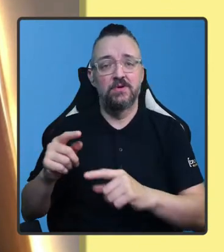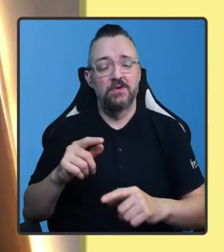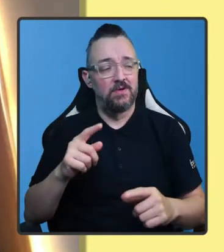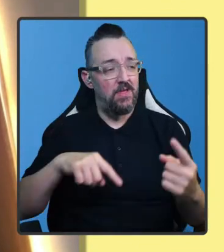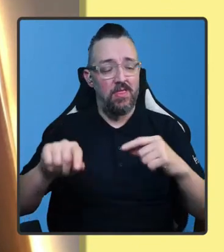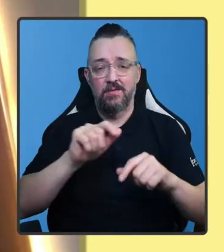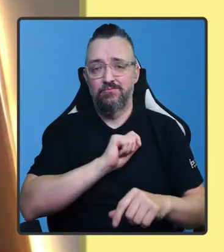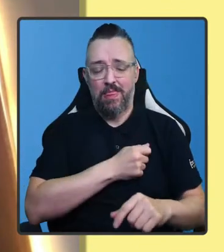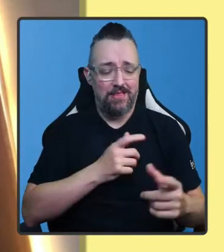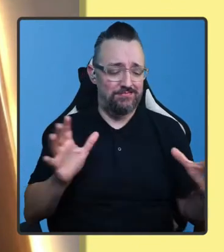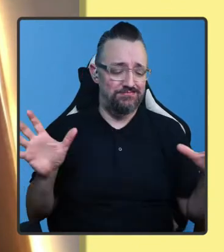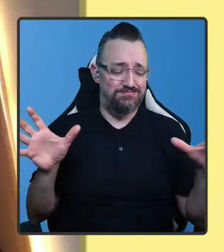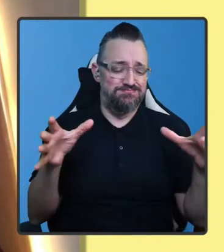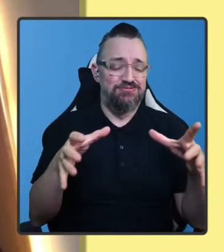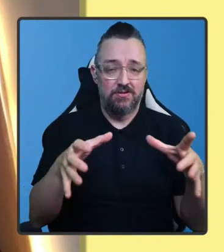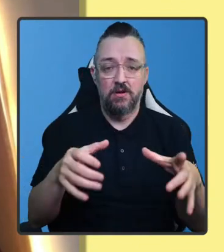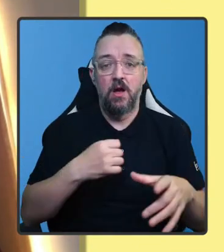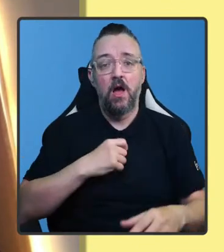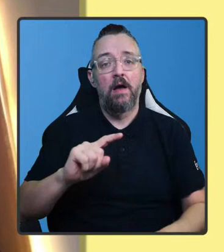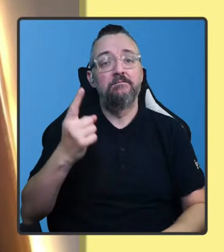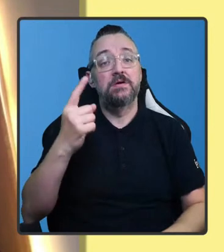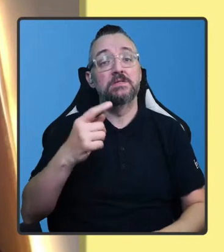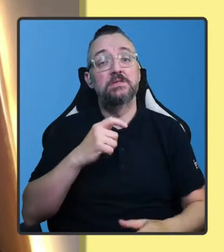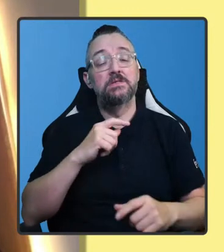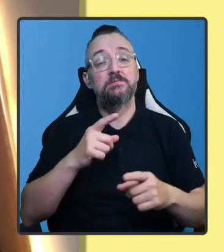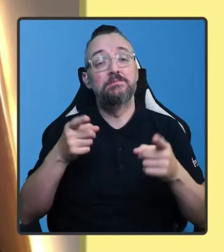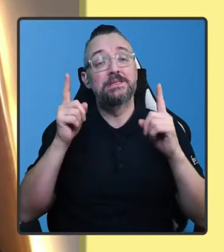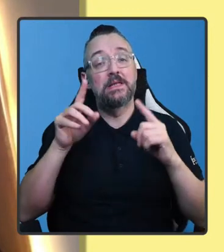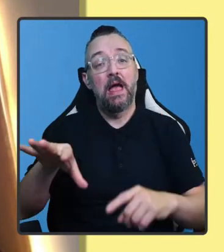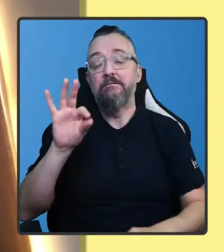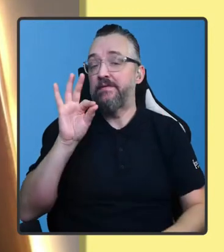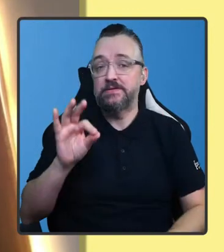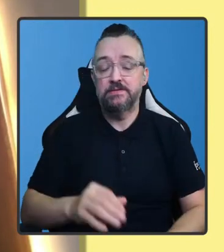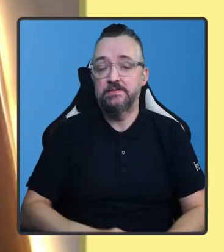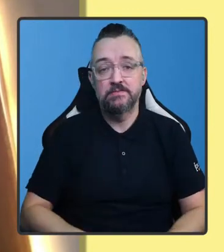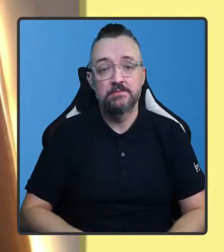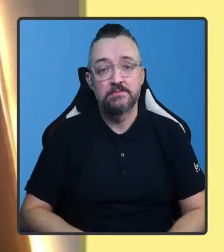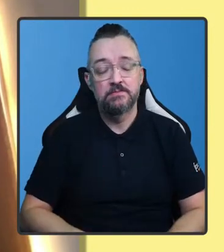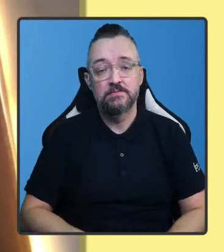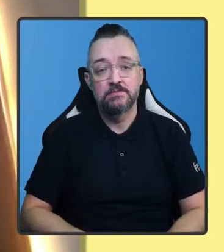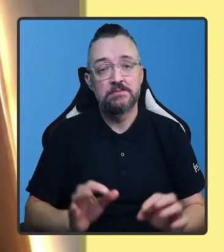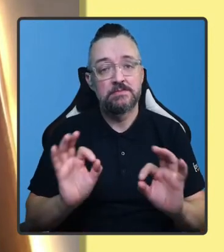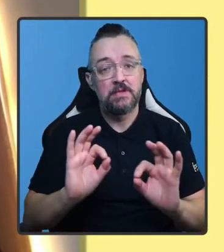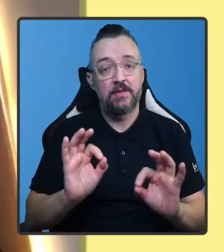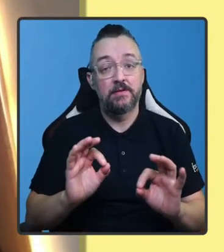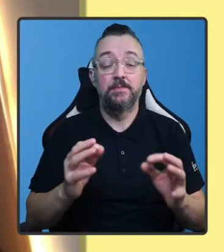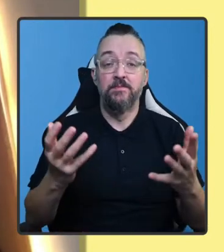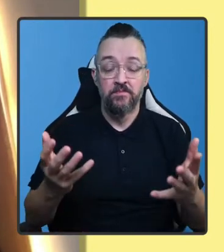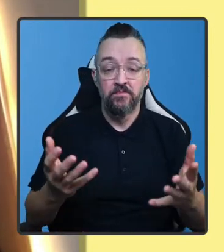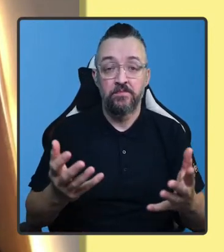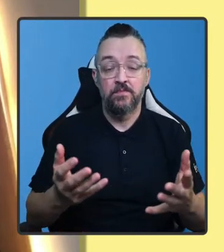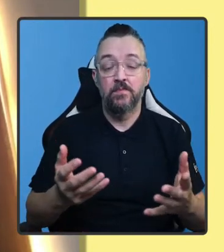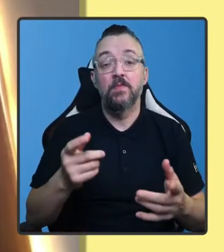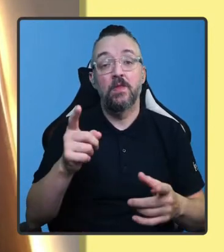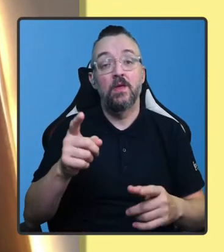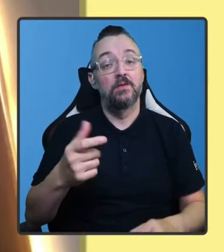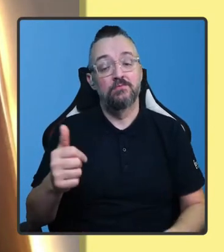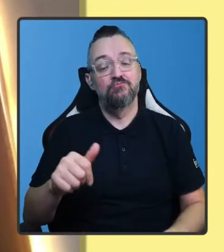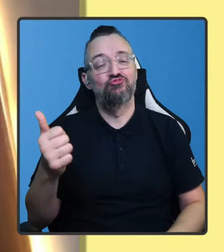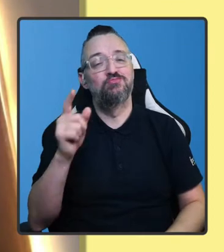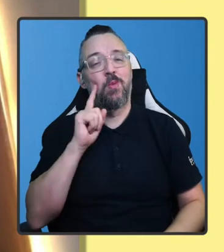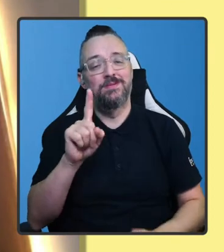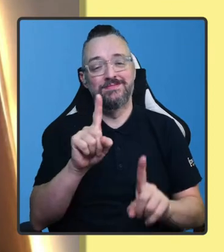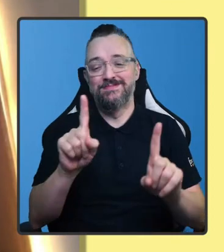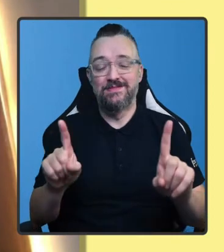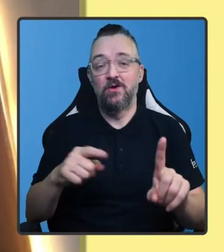and our First Minister wasn't invited to the convention of the parties. However, you can't keep a good woman down. We all saw